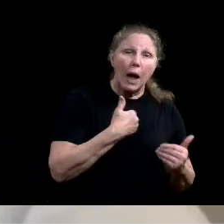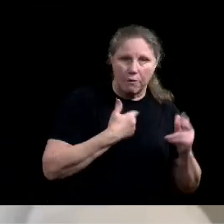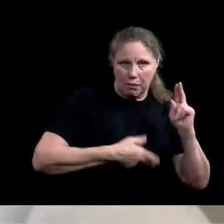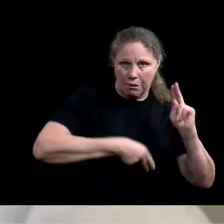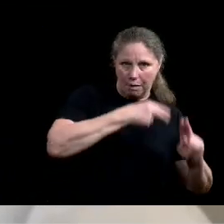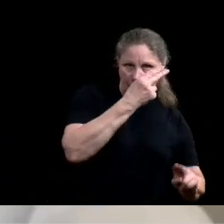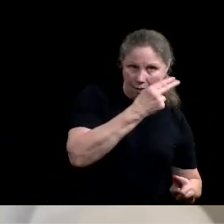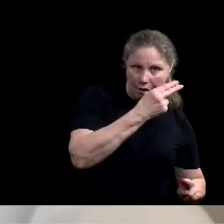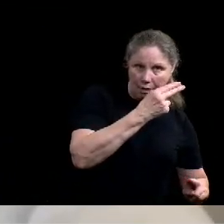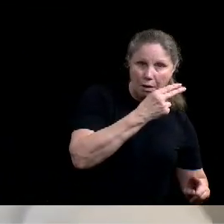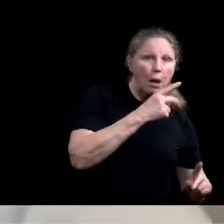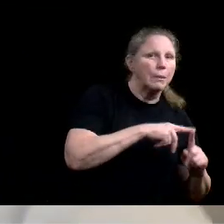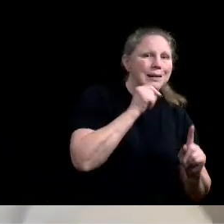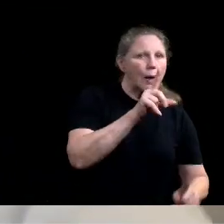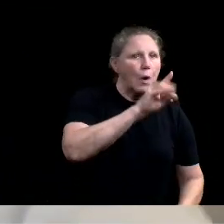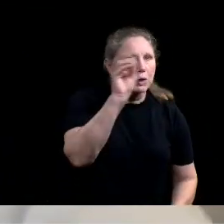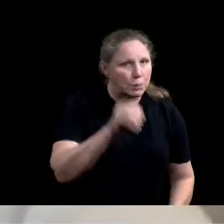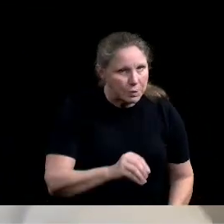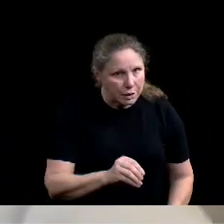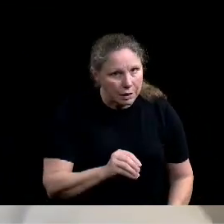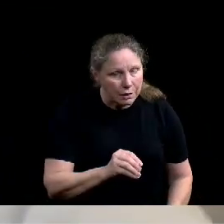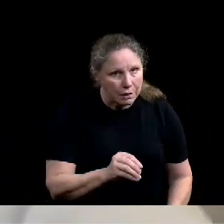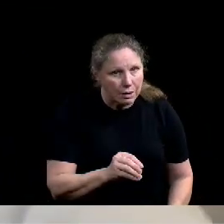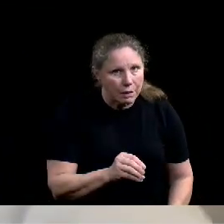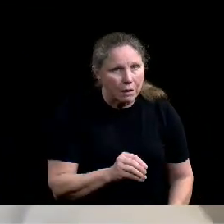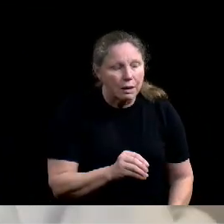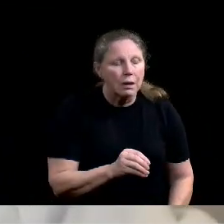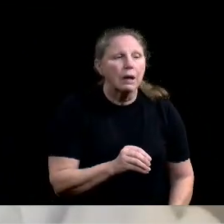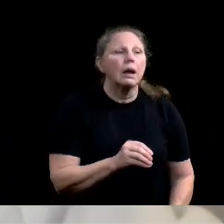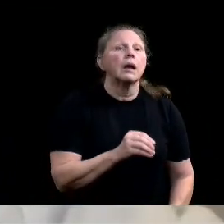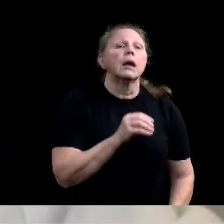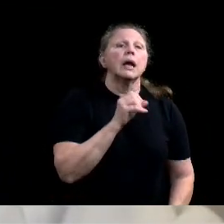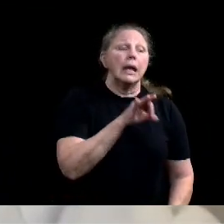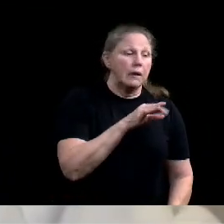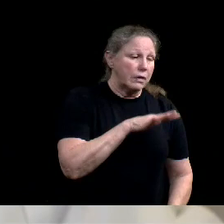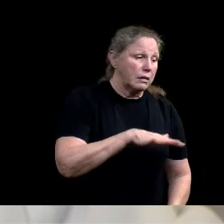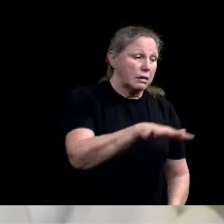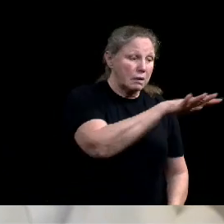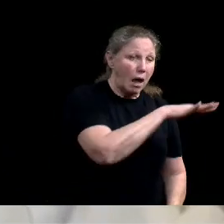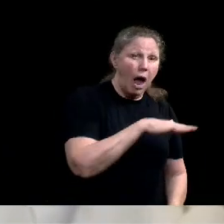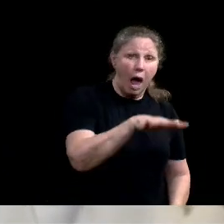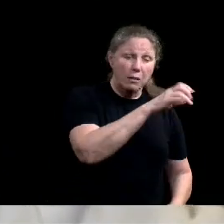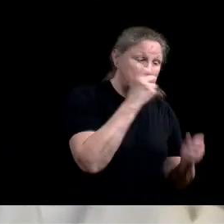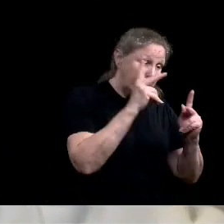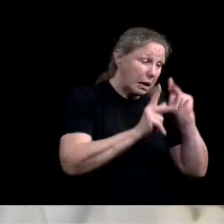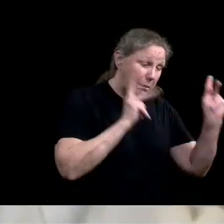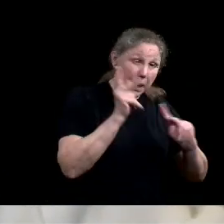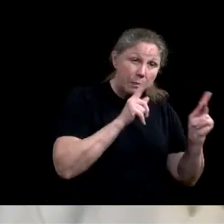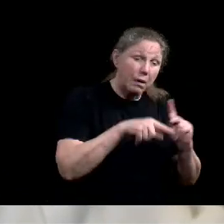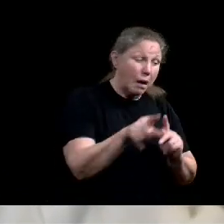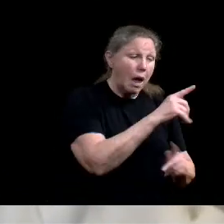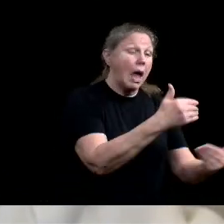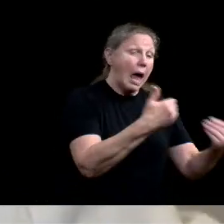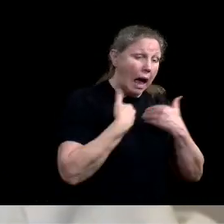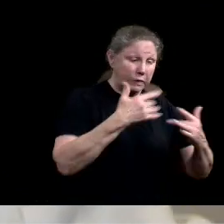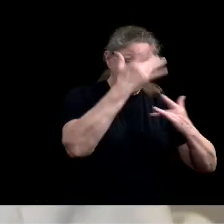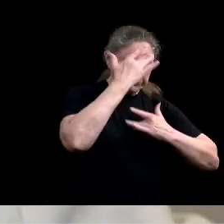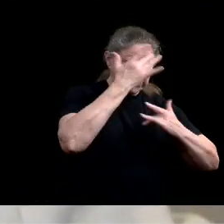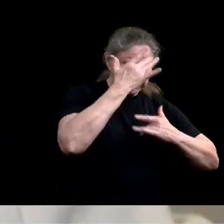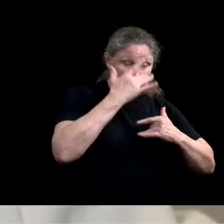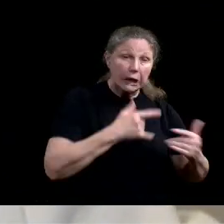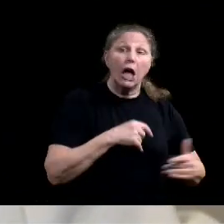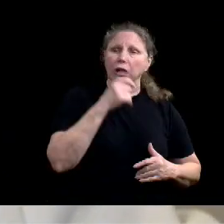very, very high, if there's lots and lots and lots of coronavirus in the community and you get a negative test, that's when it becomes more